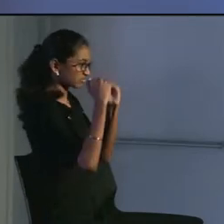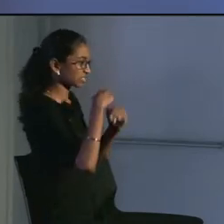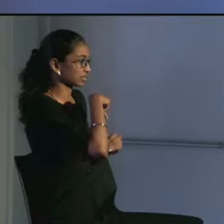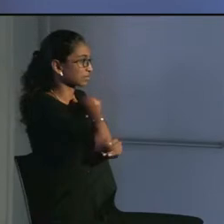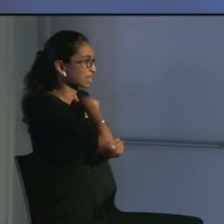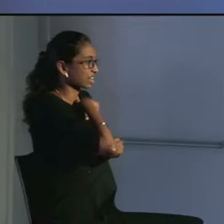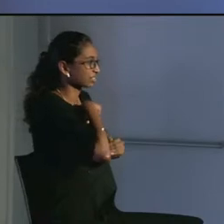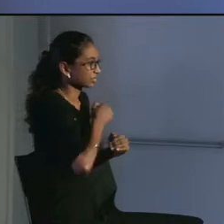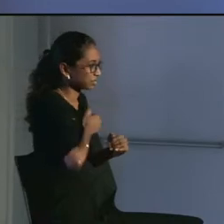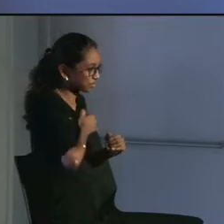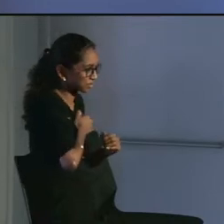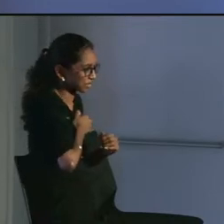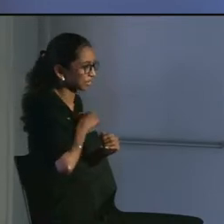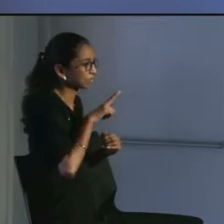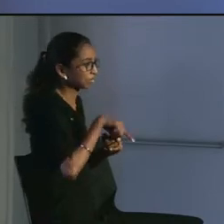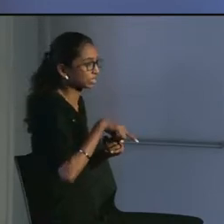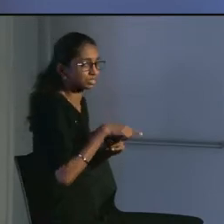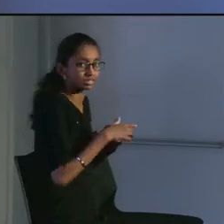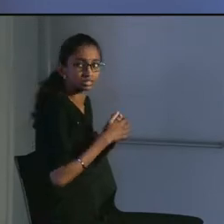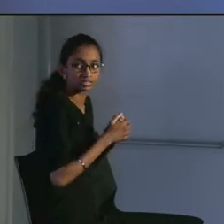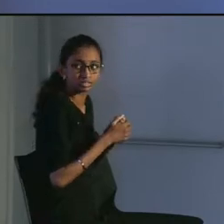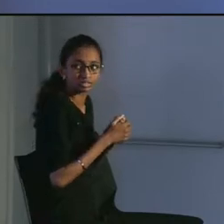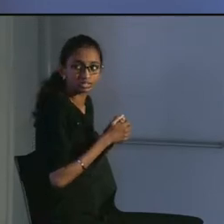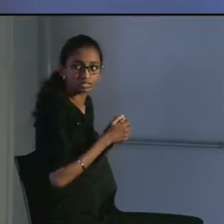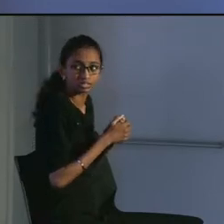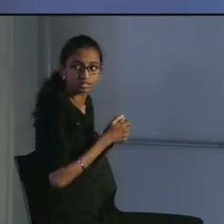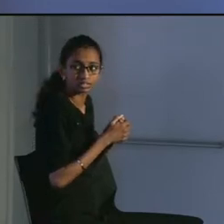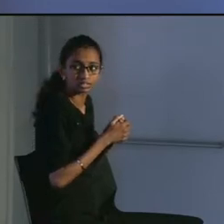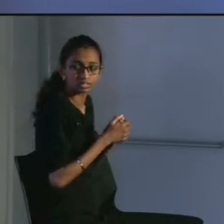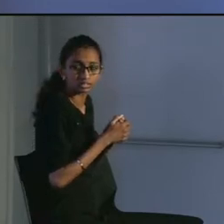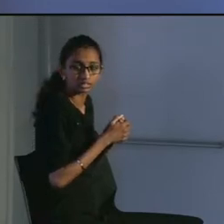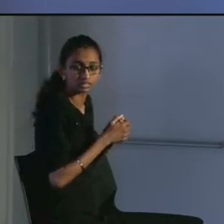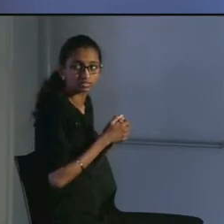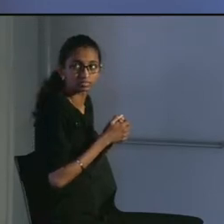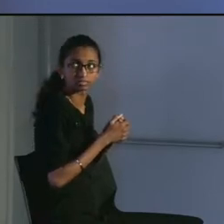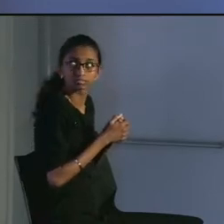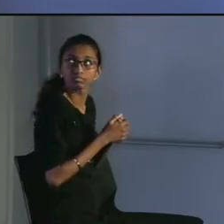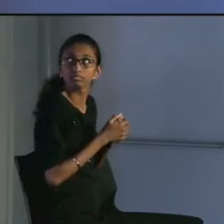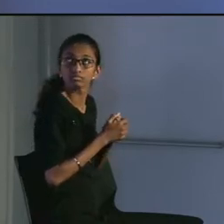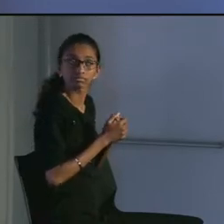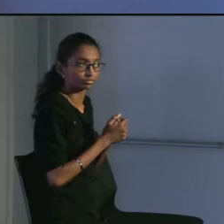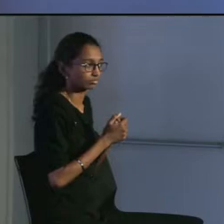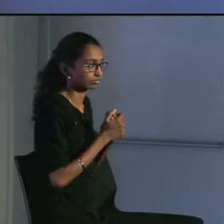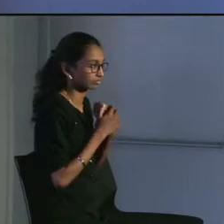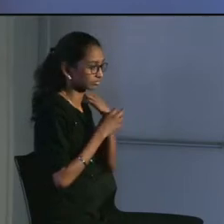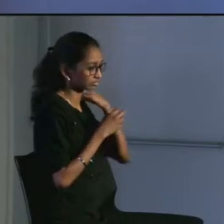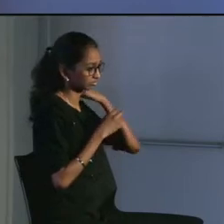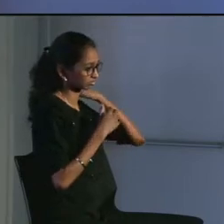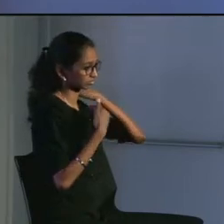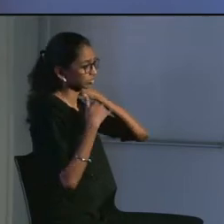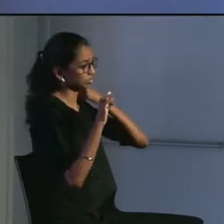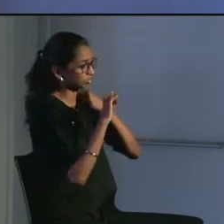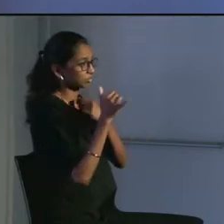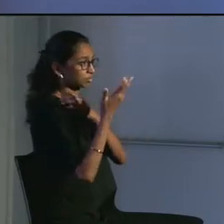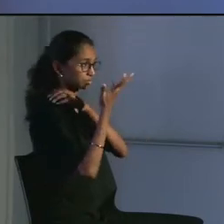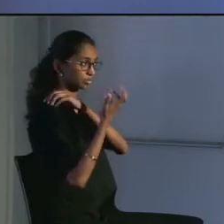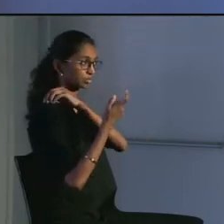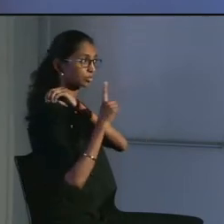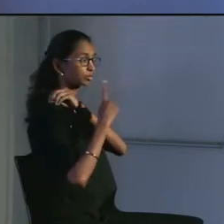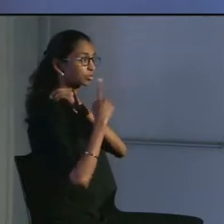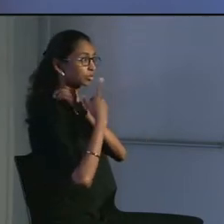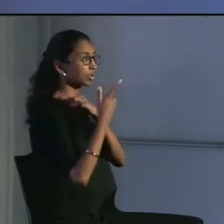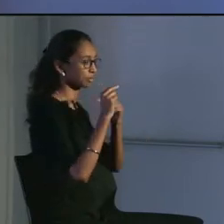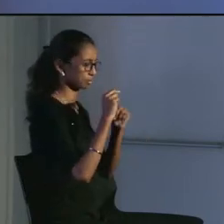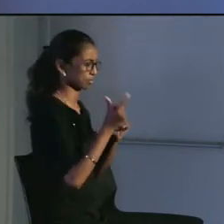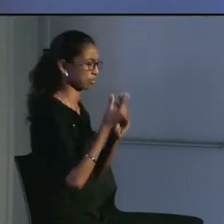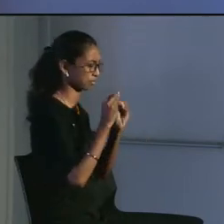crave even today when their lives are so public. I also want to talk about what public